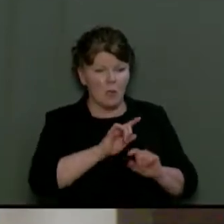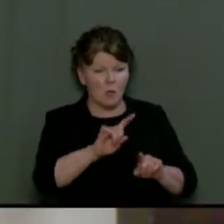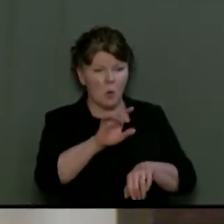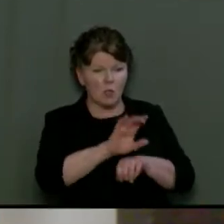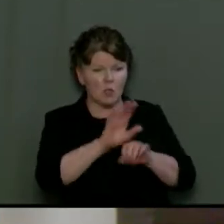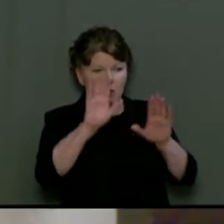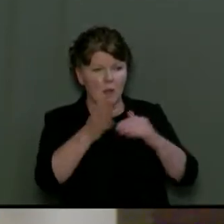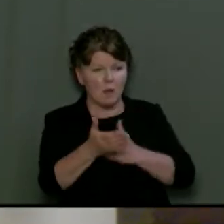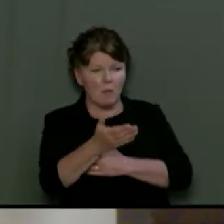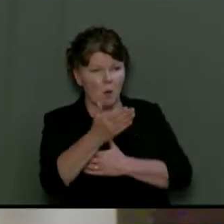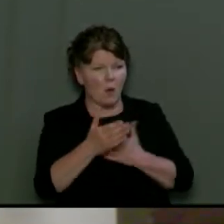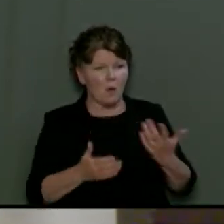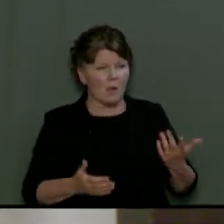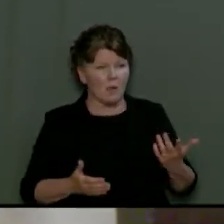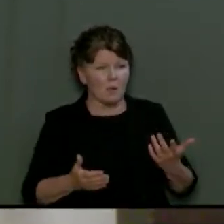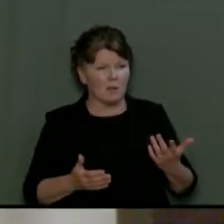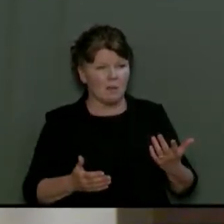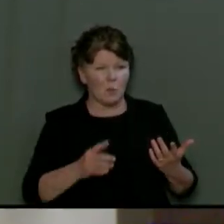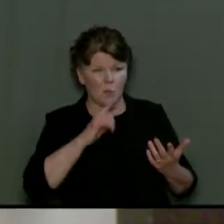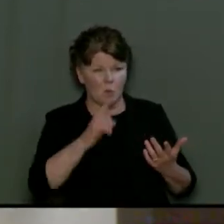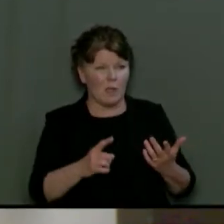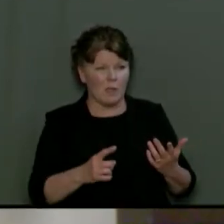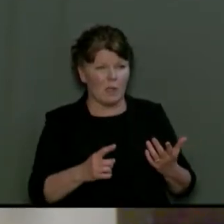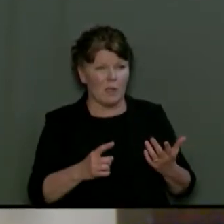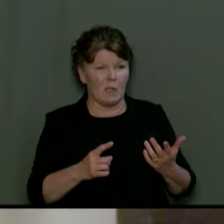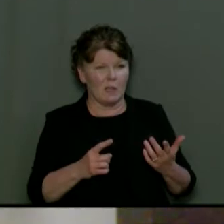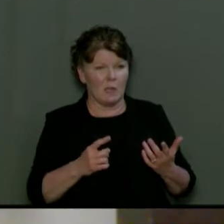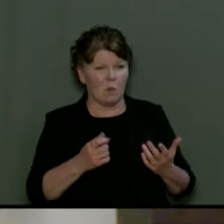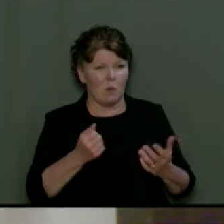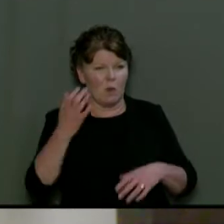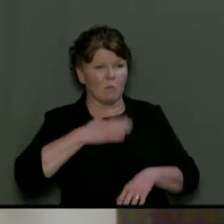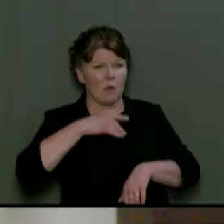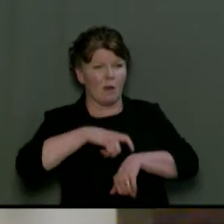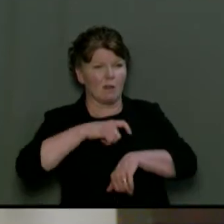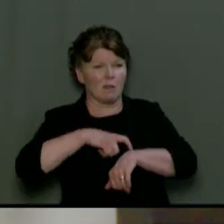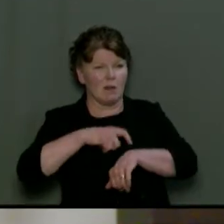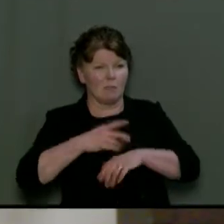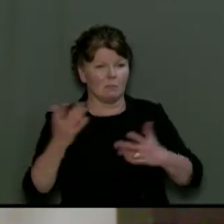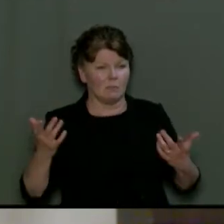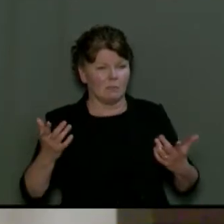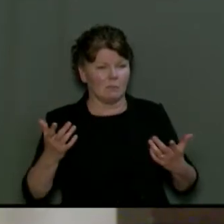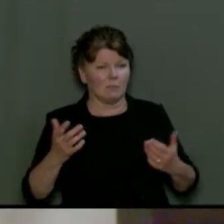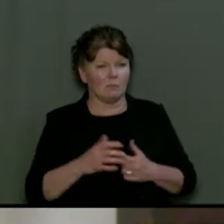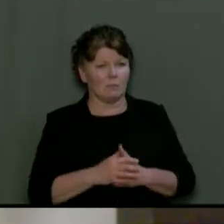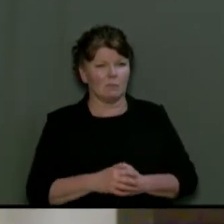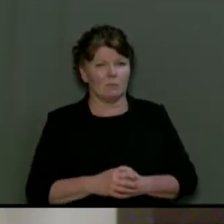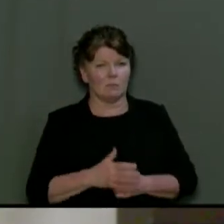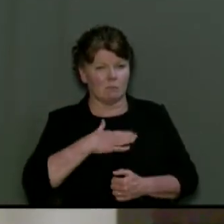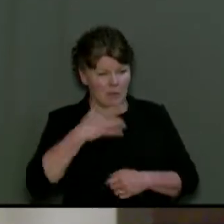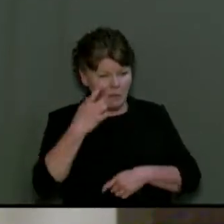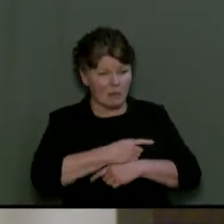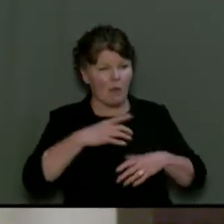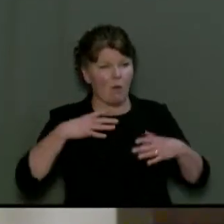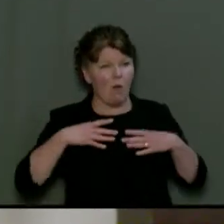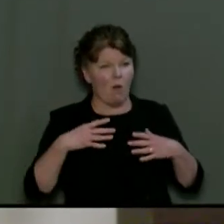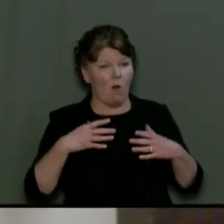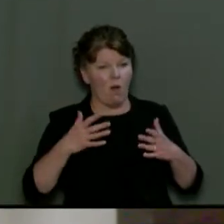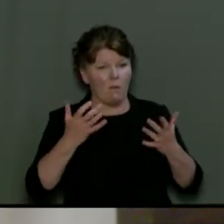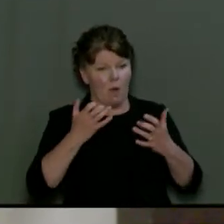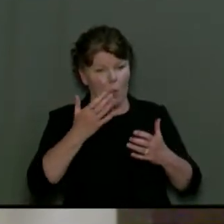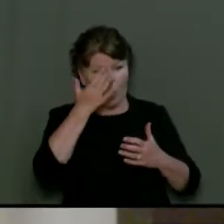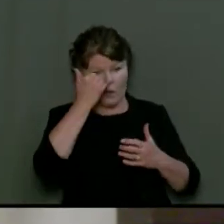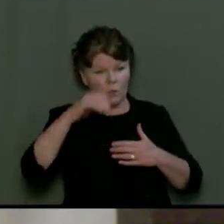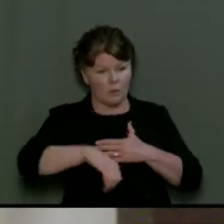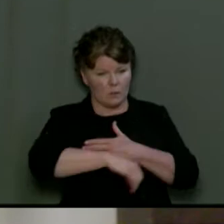on a Sunday is really taking time out of my day off. Let me sleep